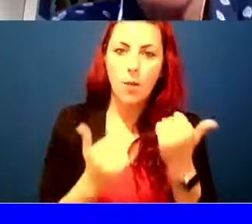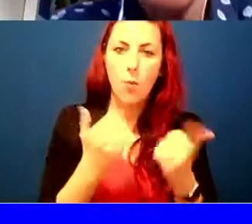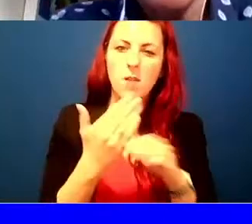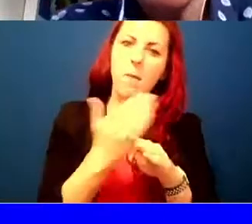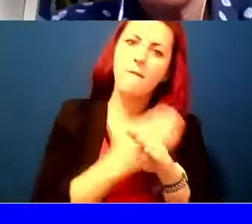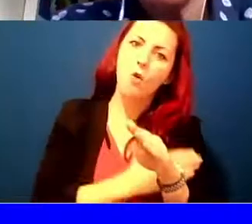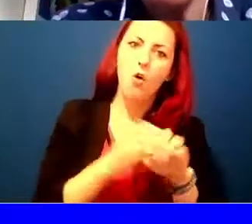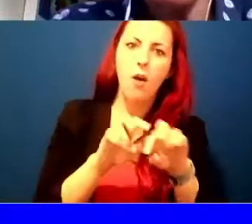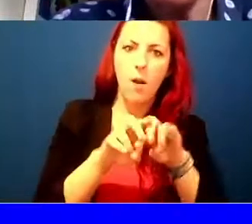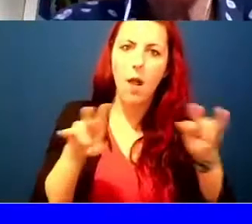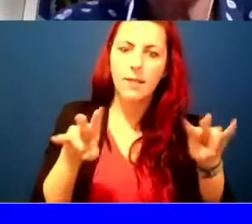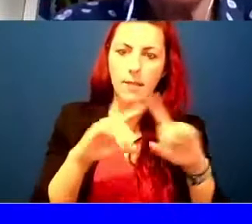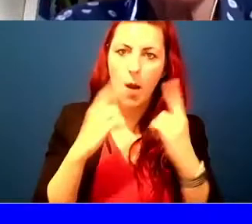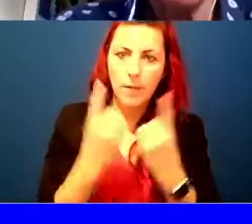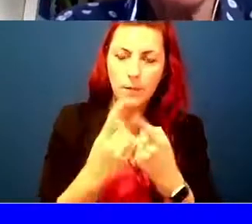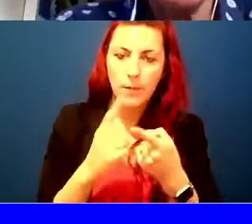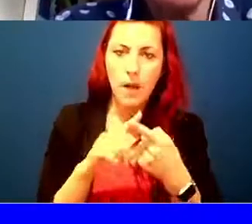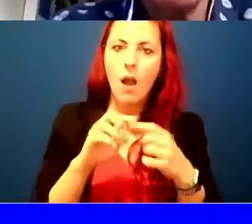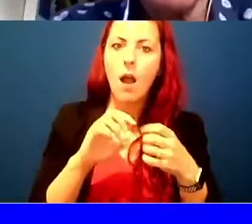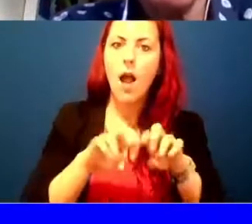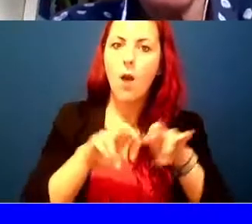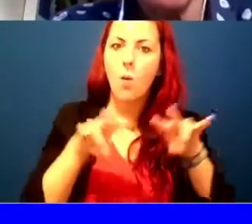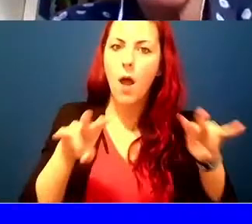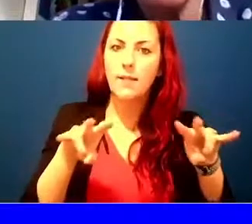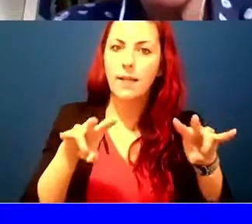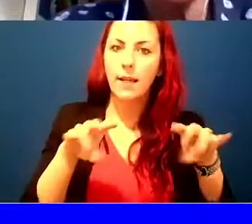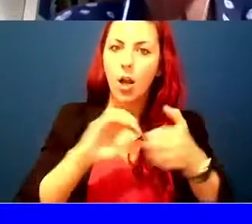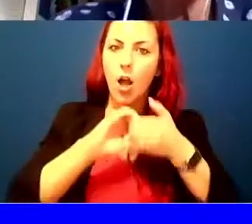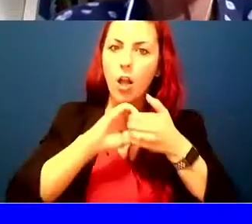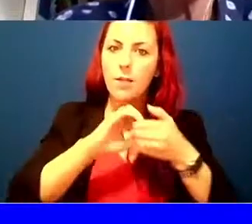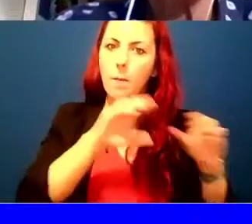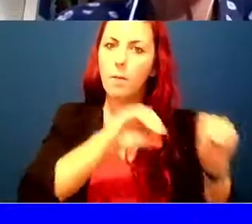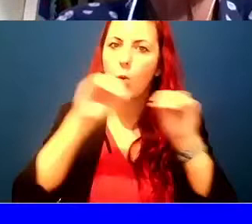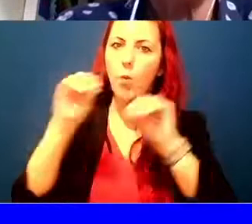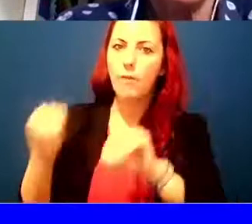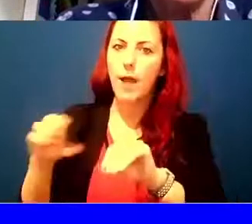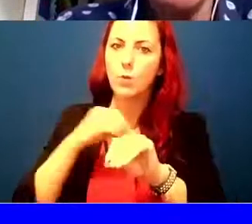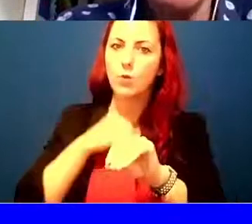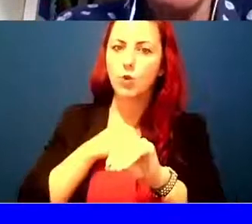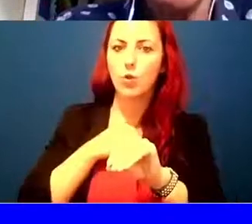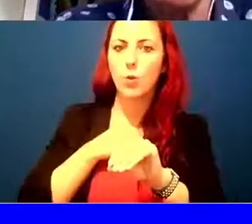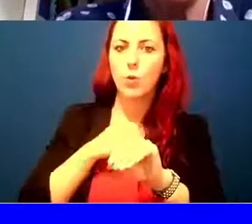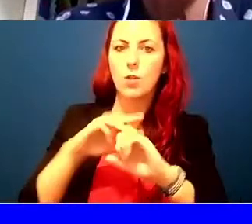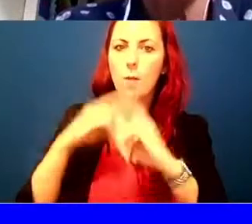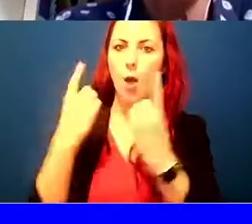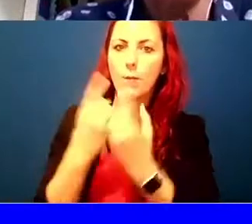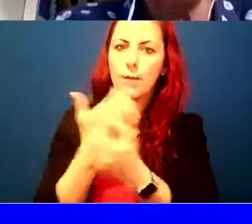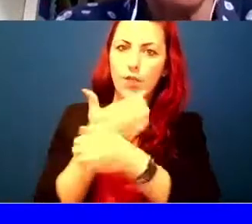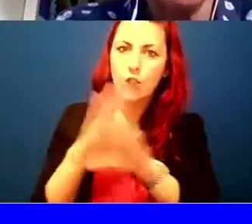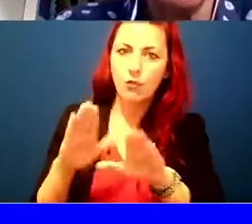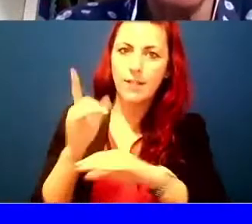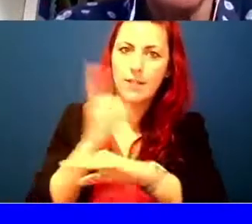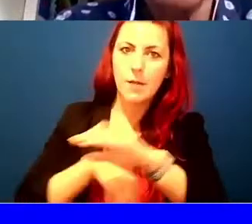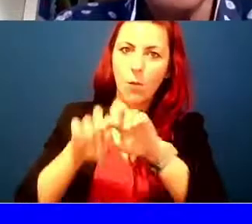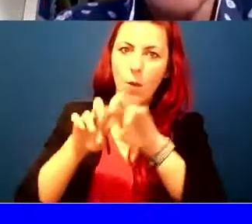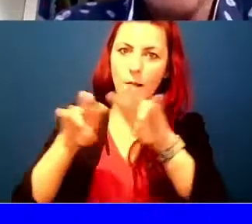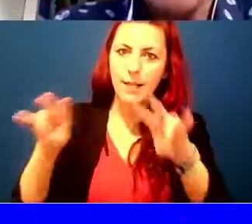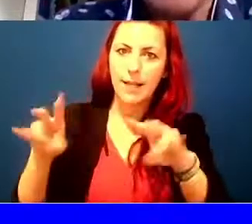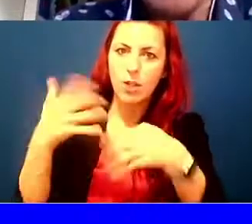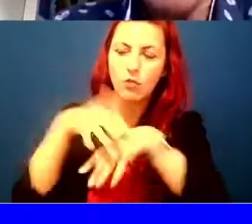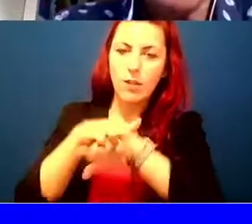equality. Our equality colleagues have moved to the Department of Children, Disability, Equality and Integration since the 14th of